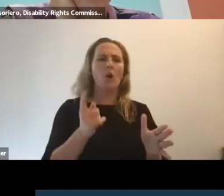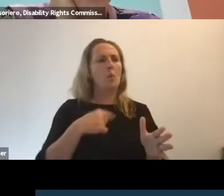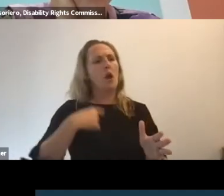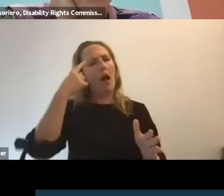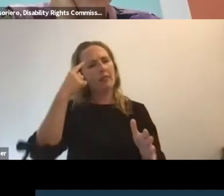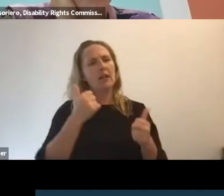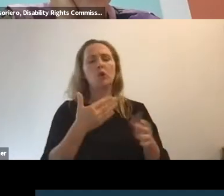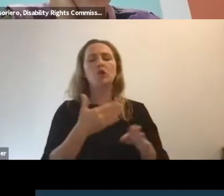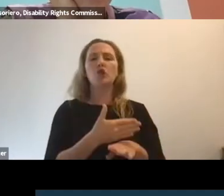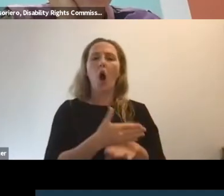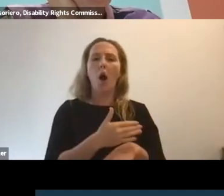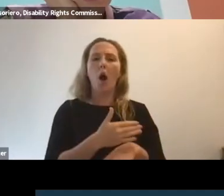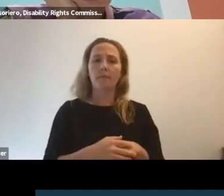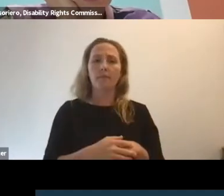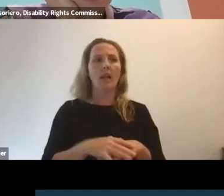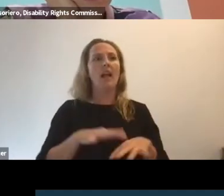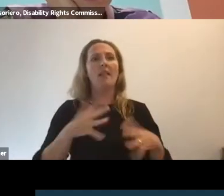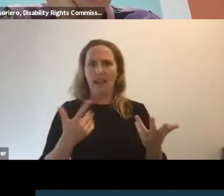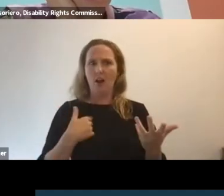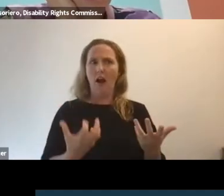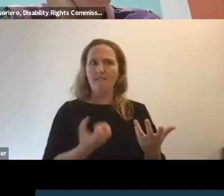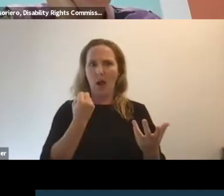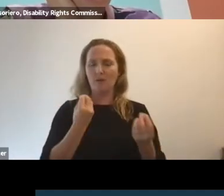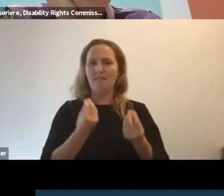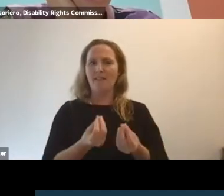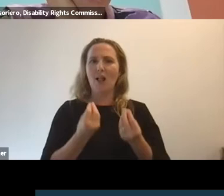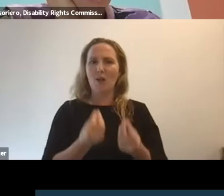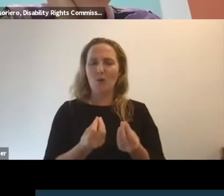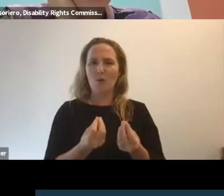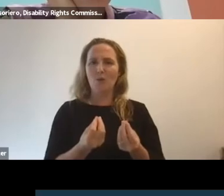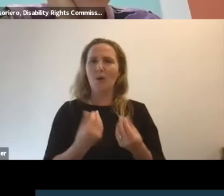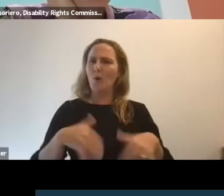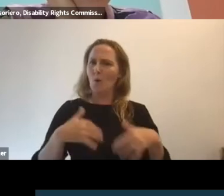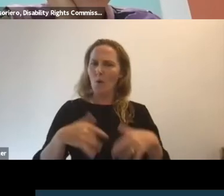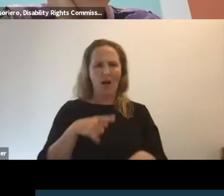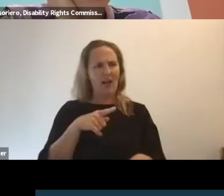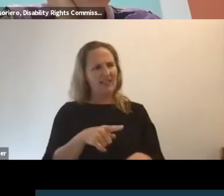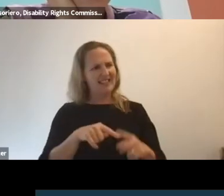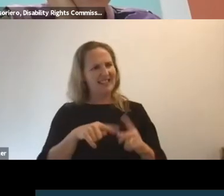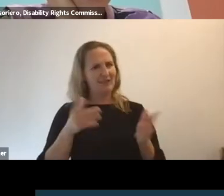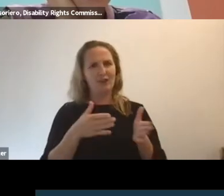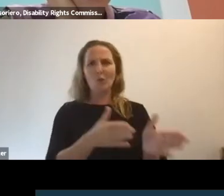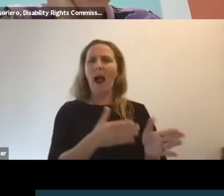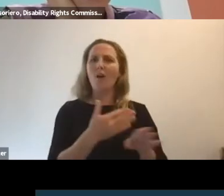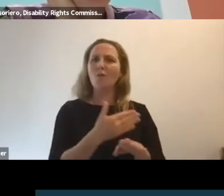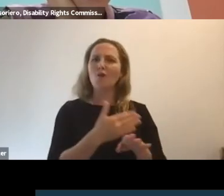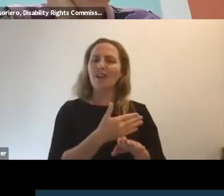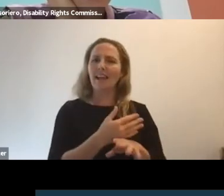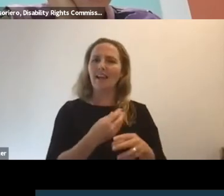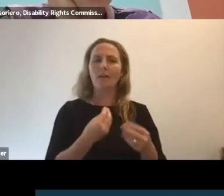then I started to actually find value in that because it was a different way of working.